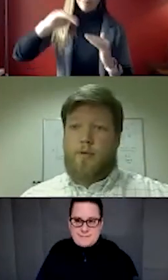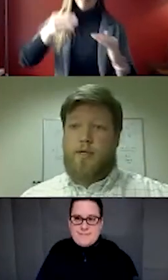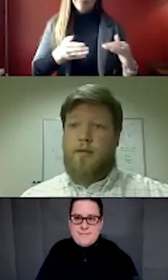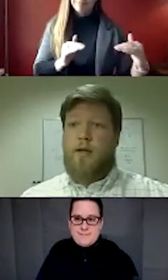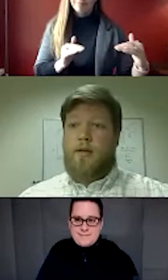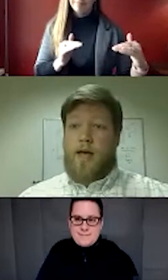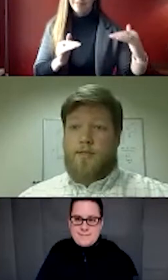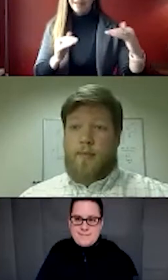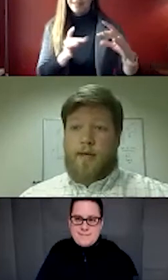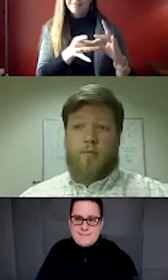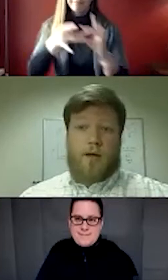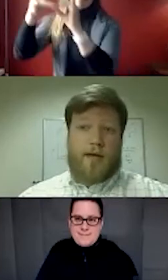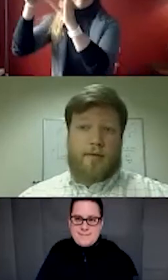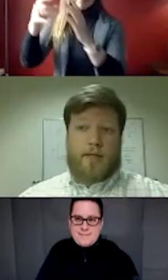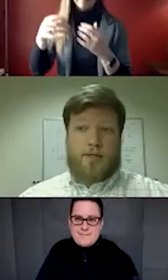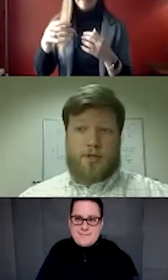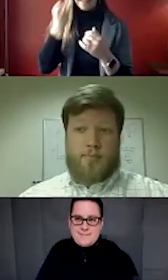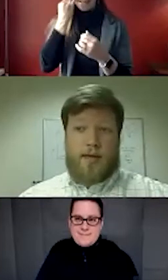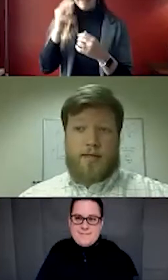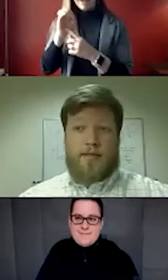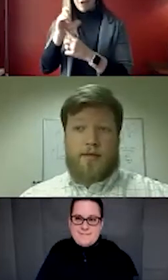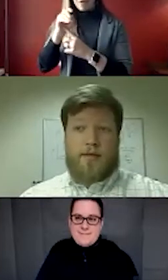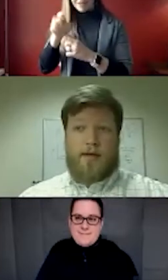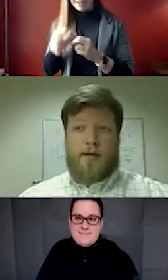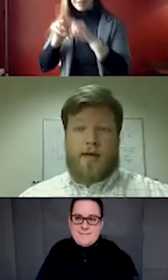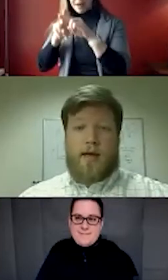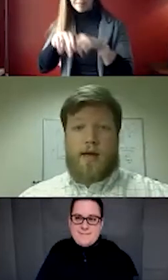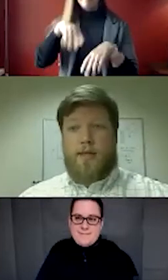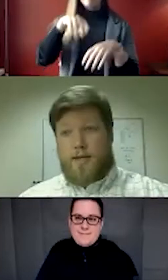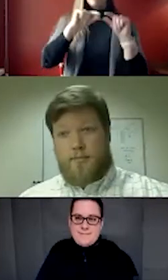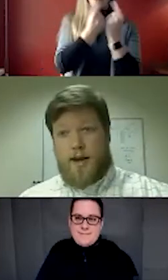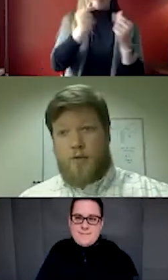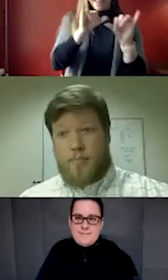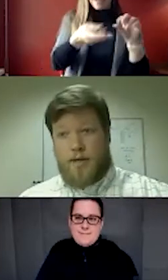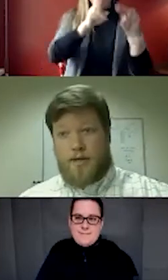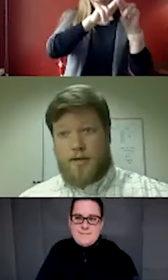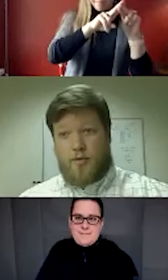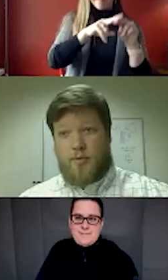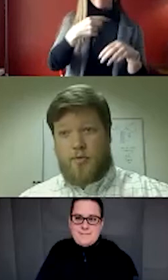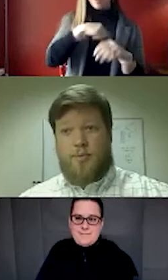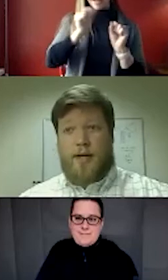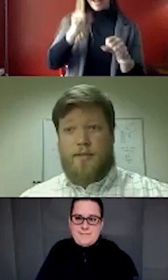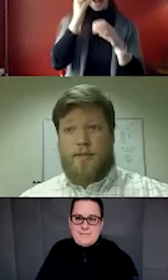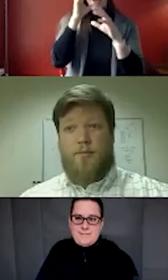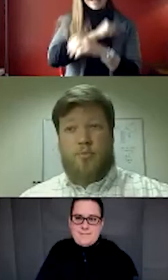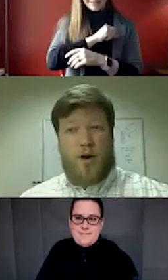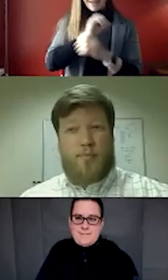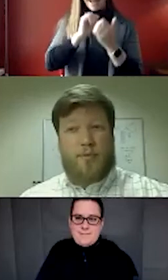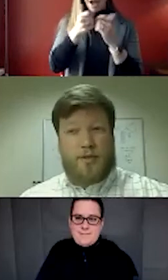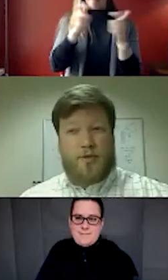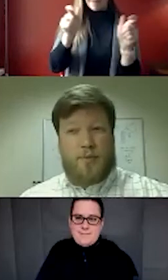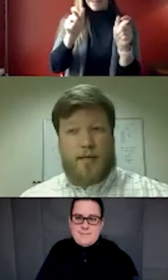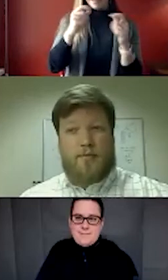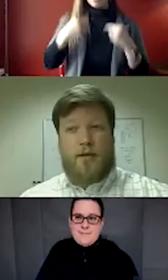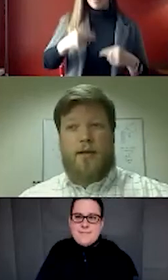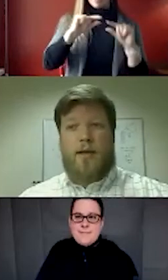And we can estimate what that relationship is, and then estimate how big human group sizes probably